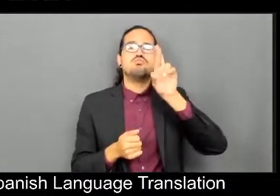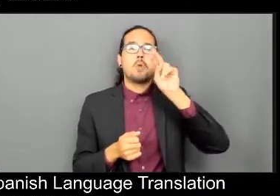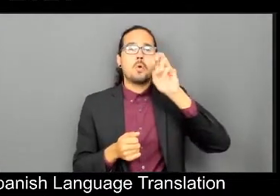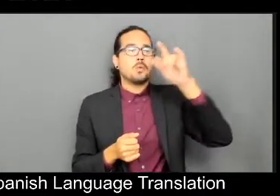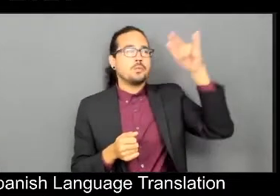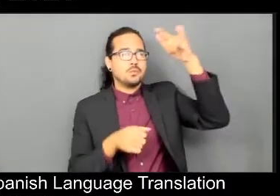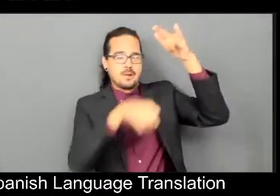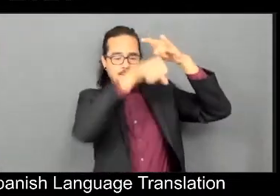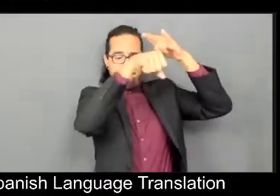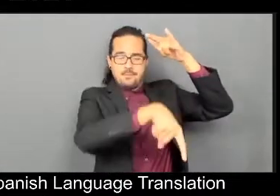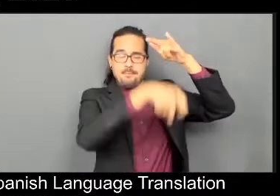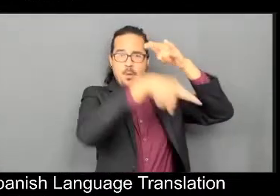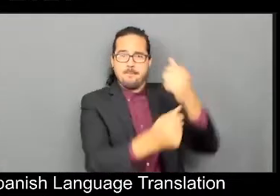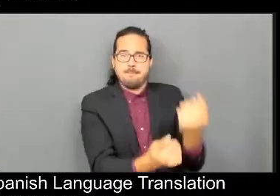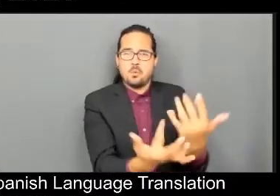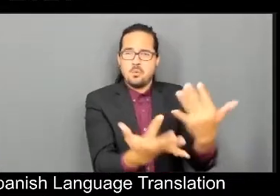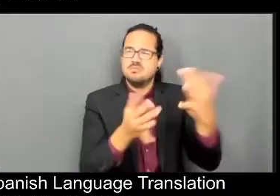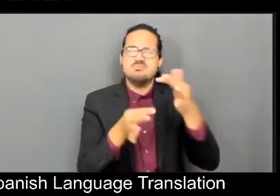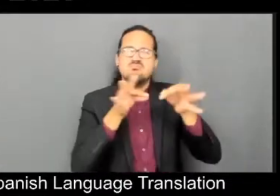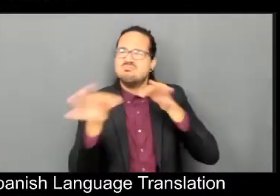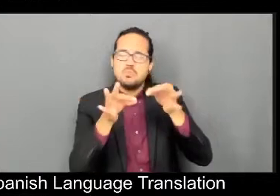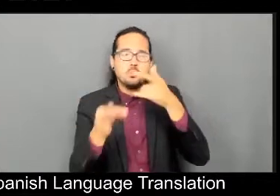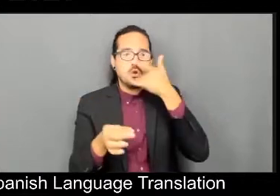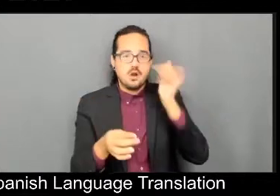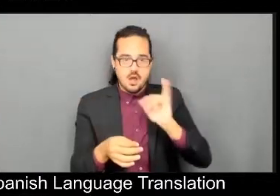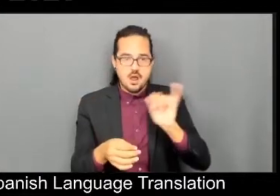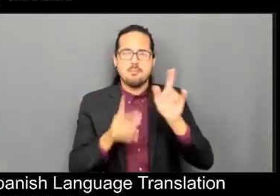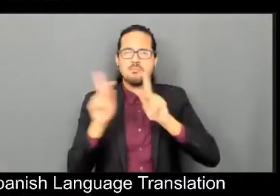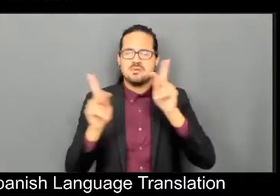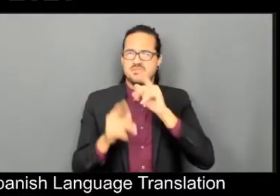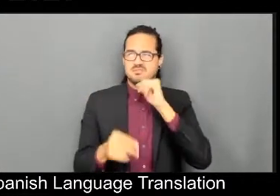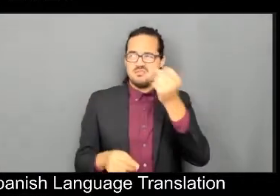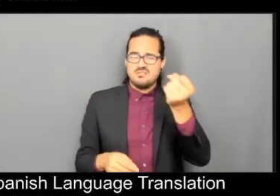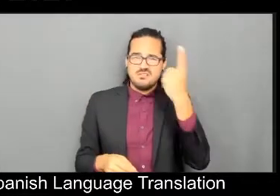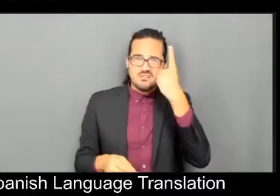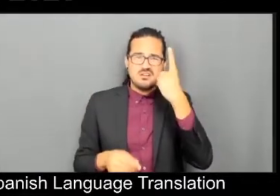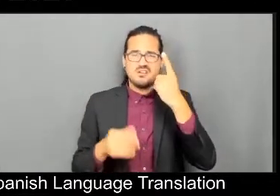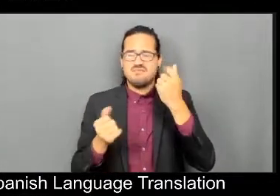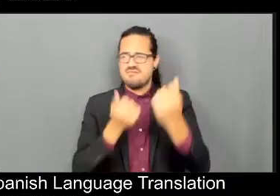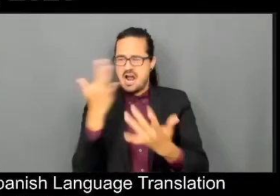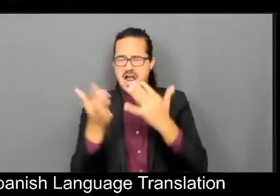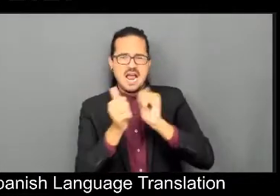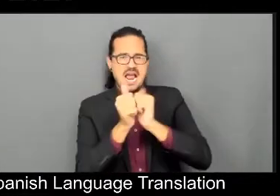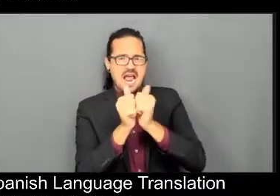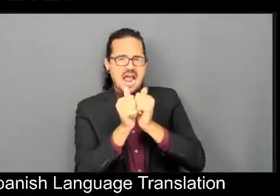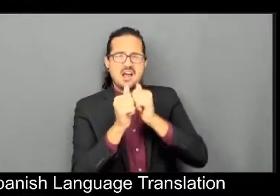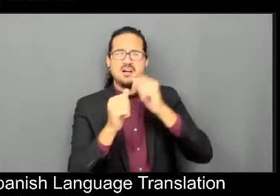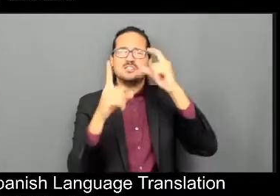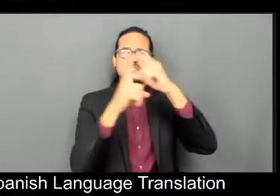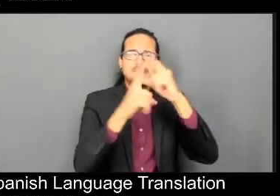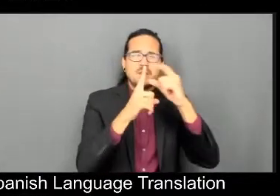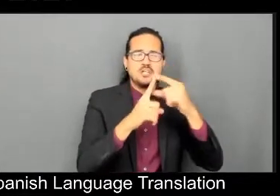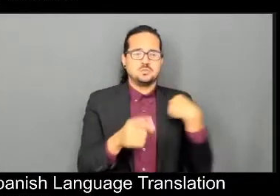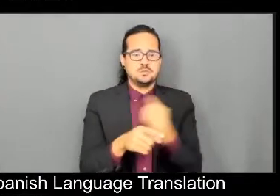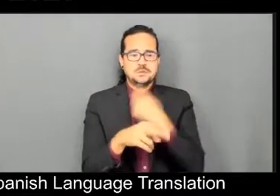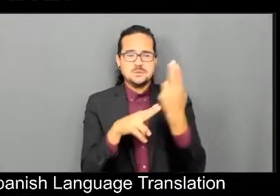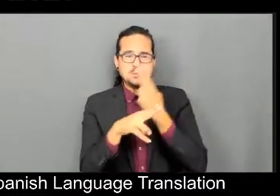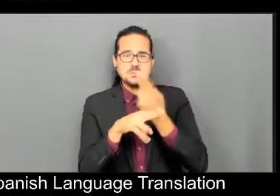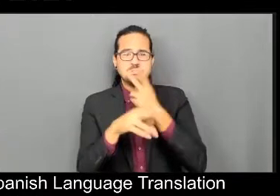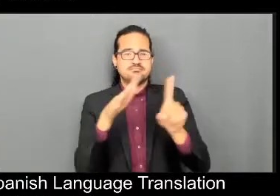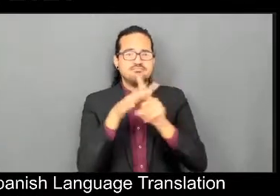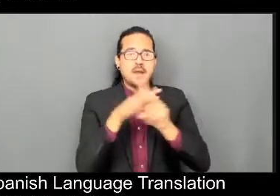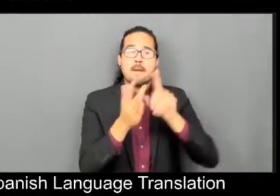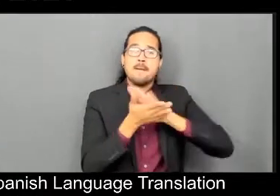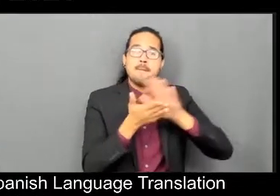firefighting terminology we're using, and also there is a link on Facebook that I'll take you to a glossary of